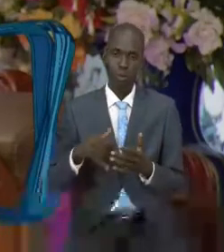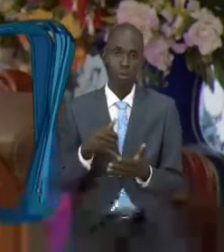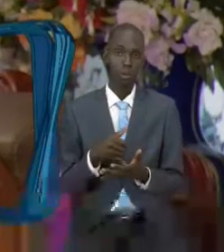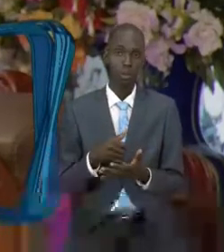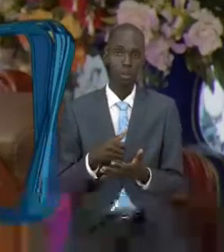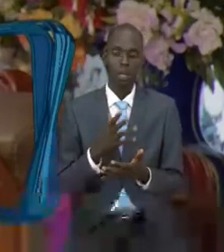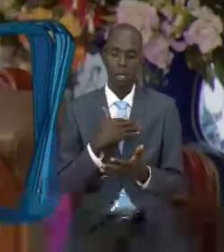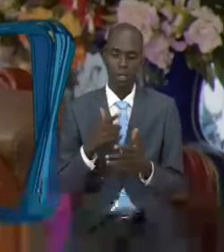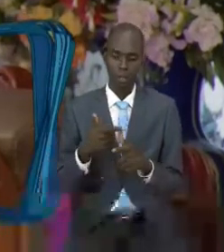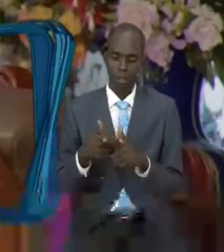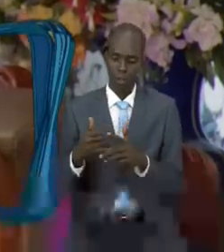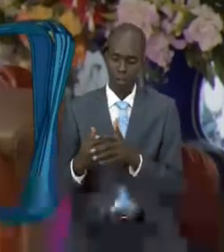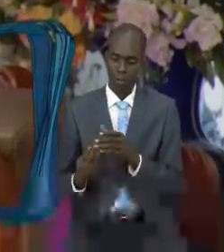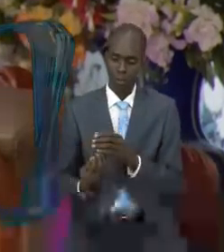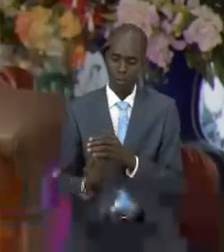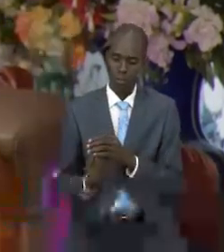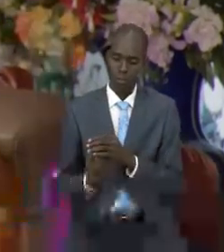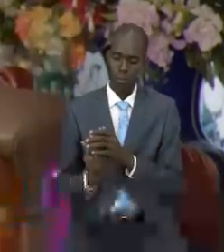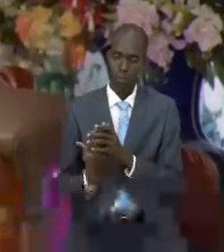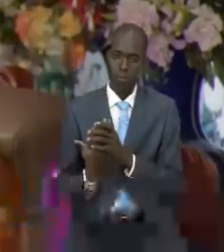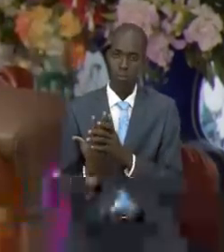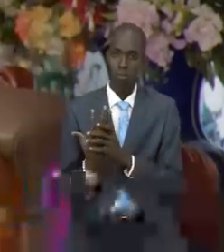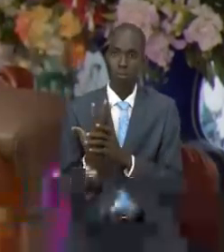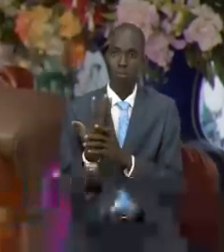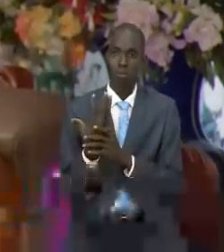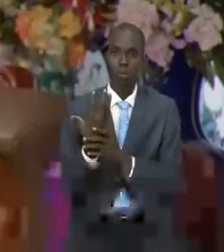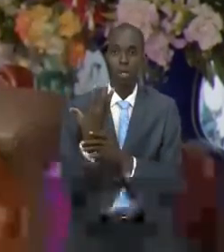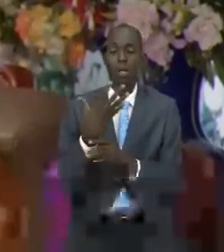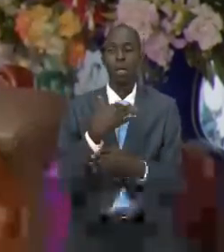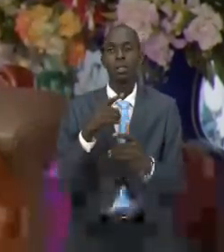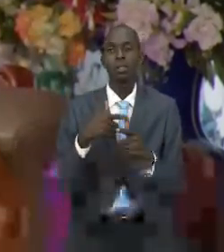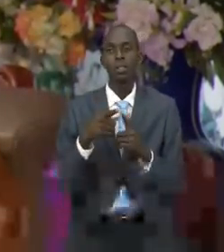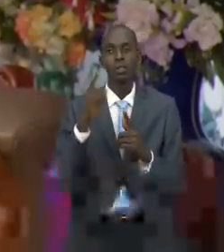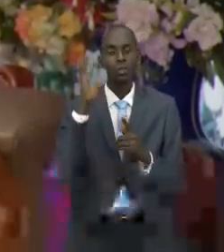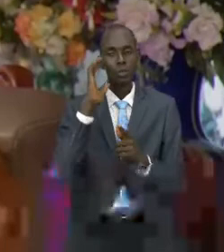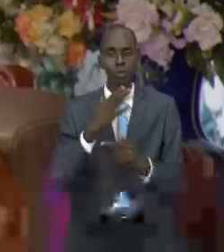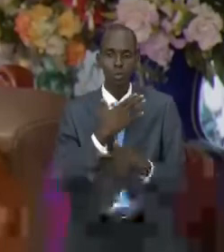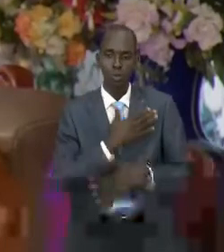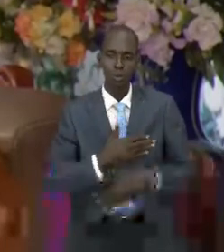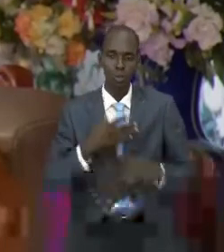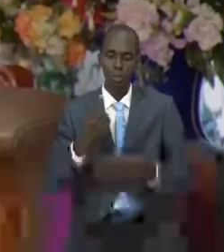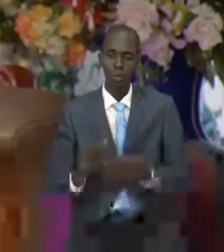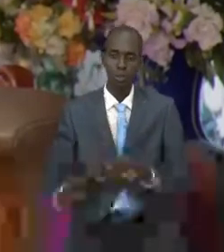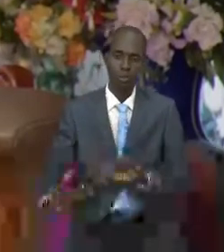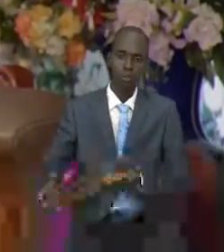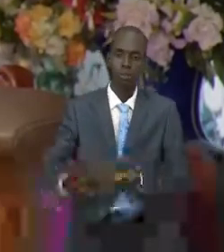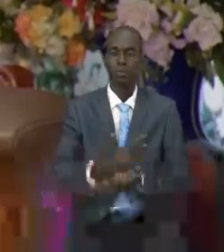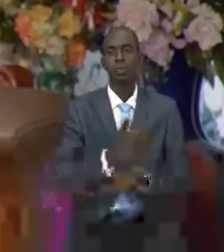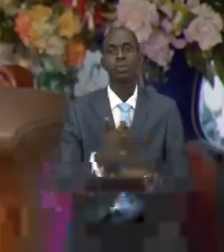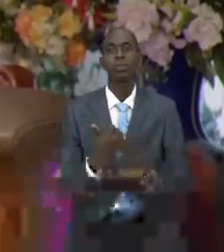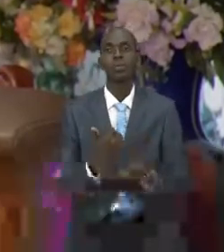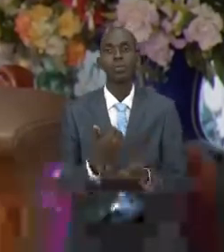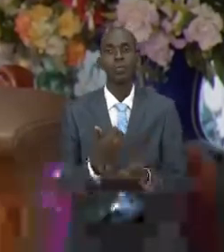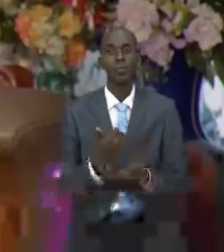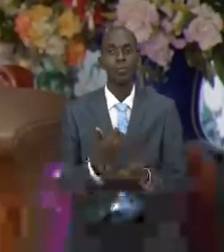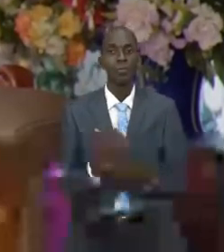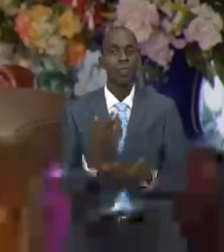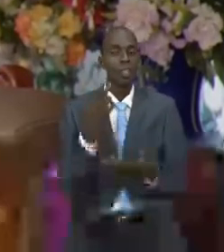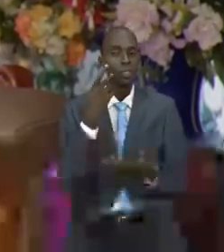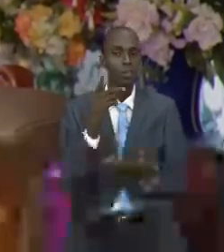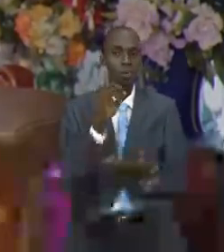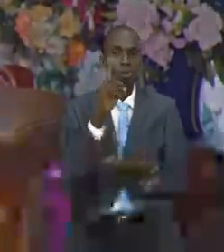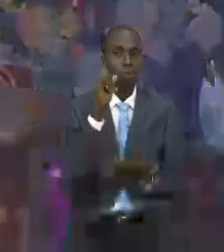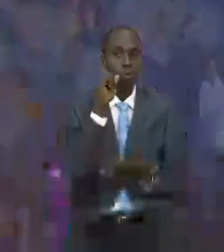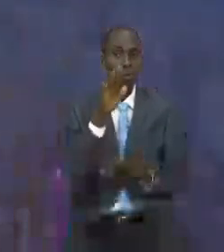will grow, and then you reap the harvest. Are you there? Look at this woman.